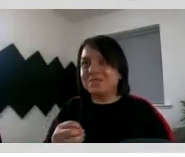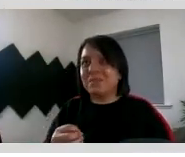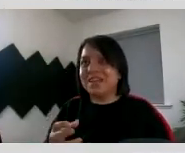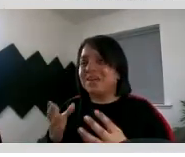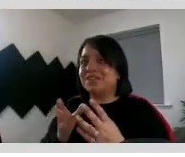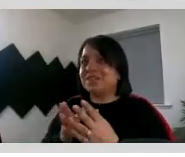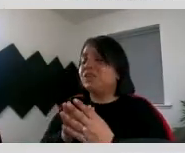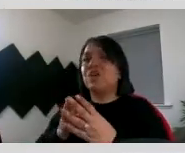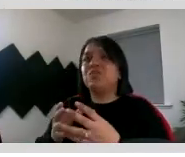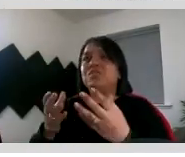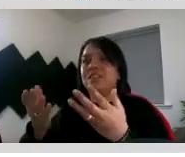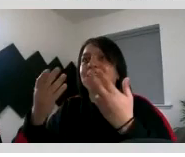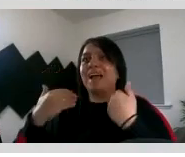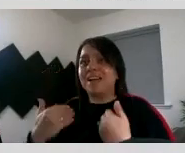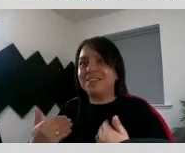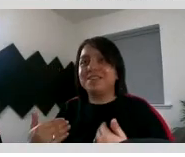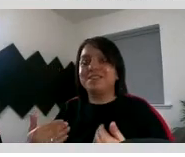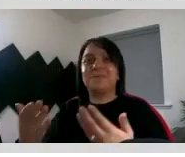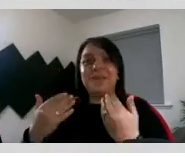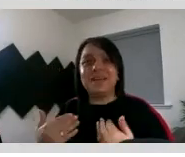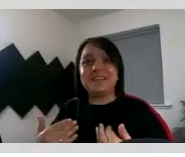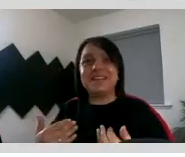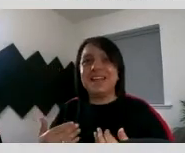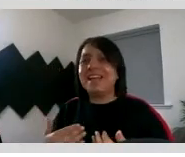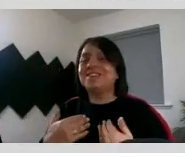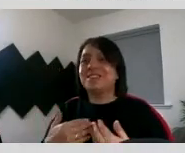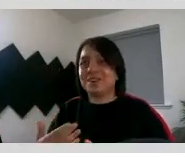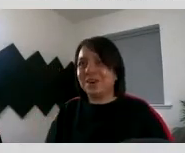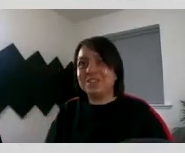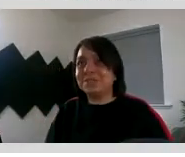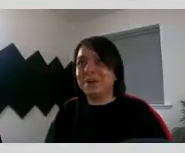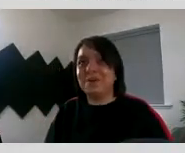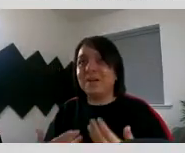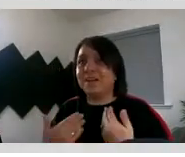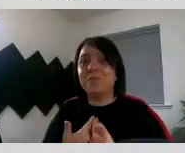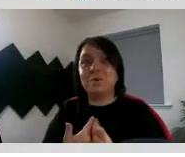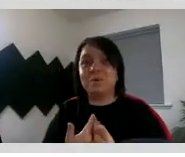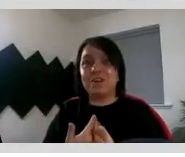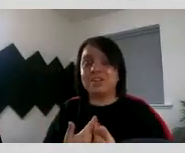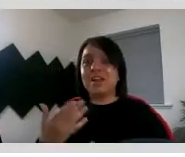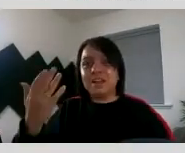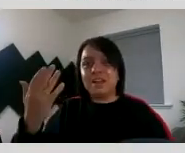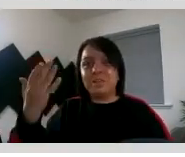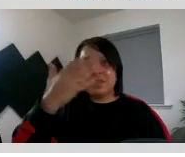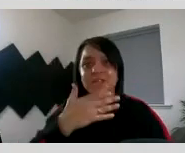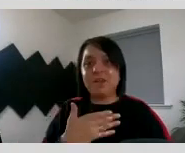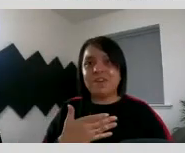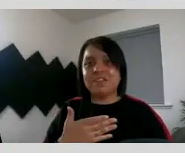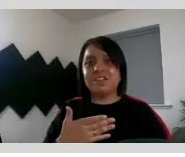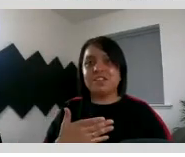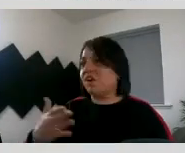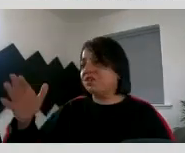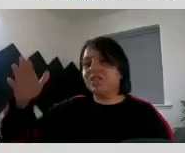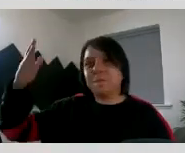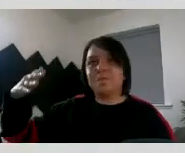racist what we're saying. It's just we're so used to seeing Asians or blacks. It shocks us as well. I'm always shocked. Like people see my face and they